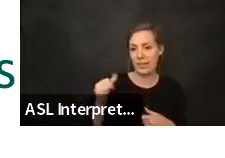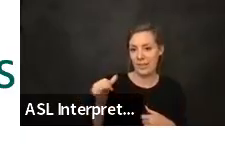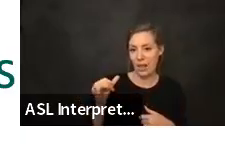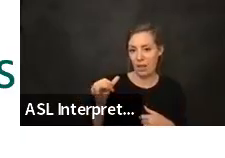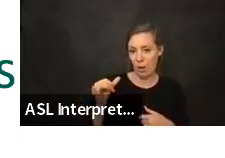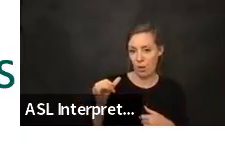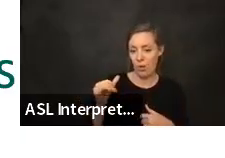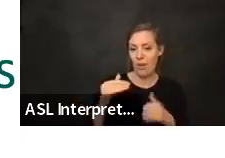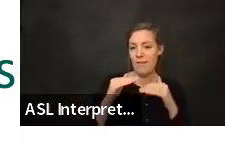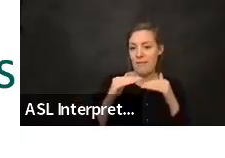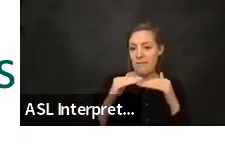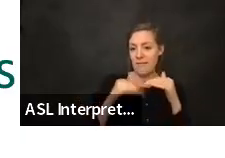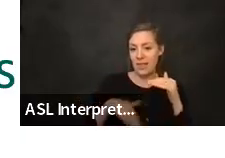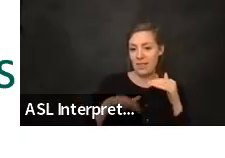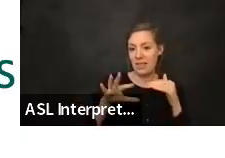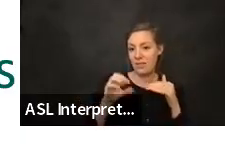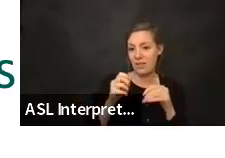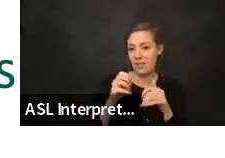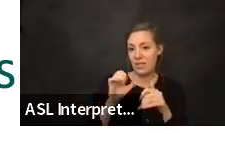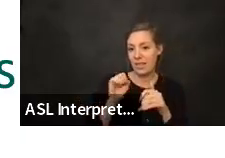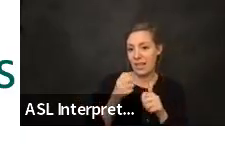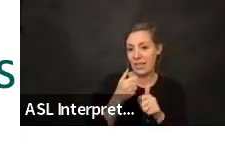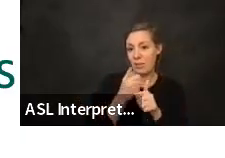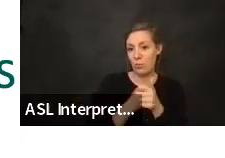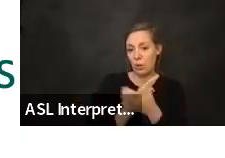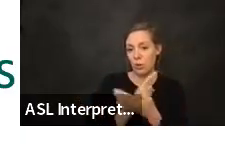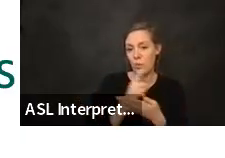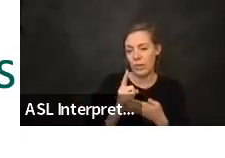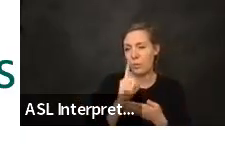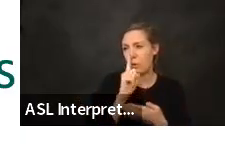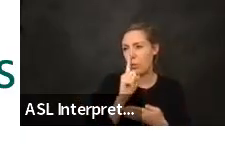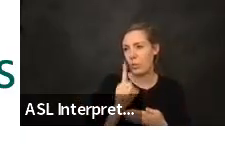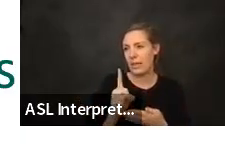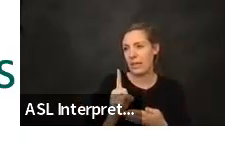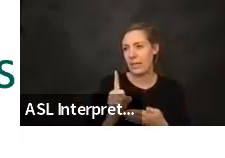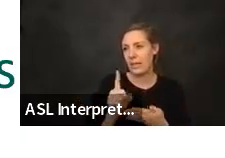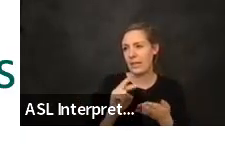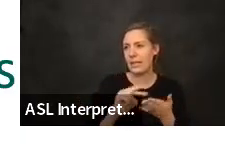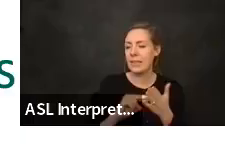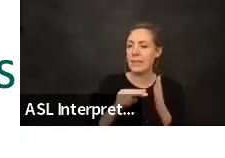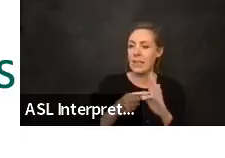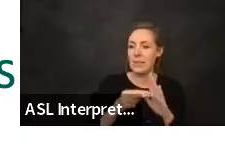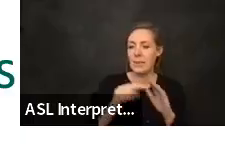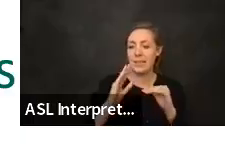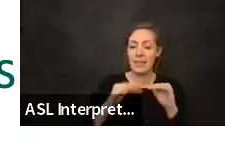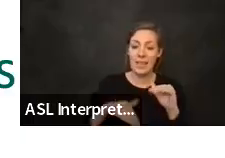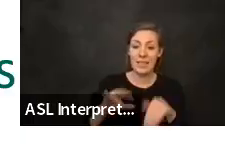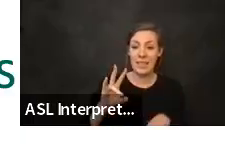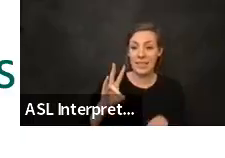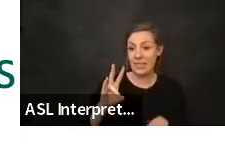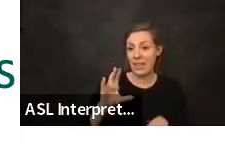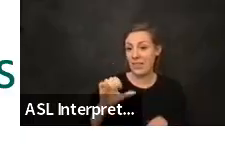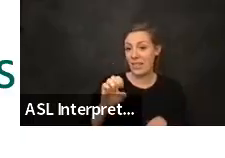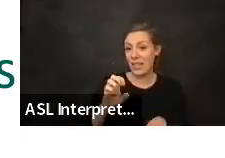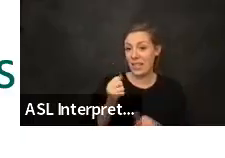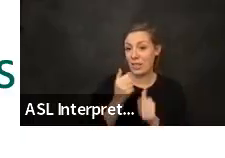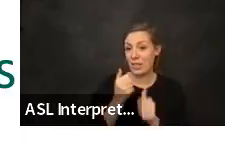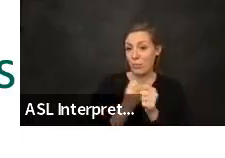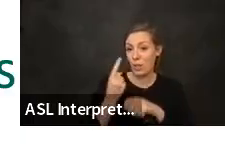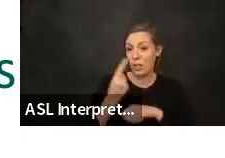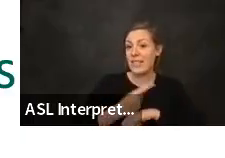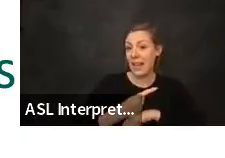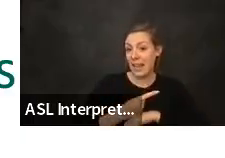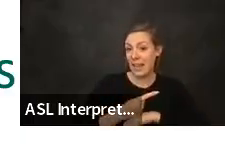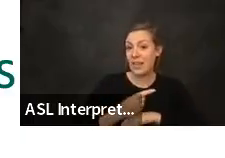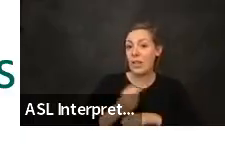so having less than 50 cases per week, which translates to less than 7 cases per day, roughly,